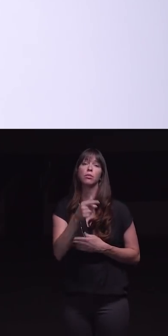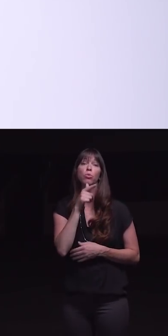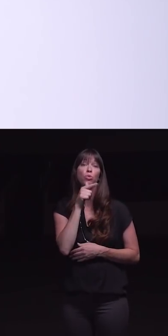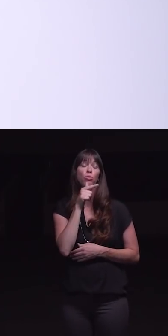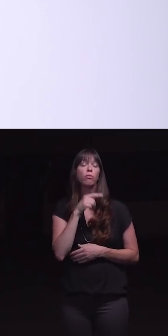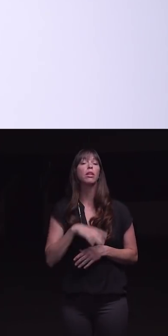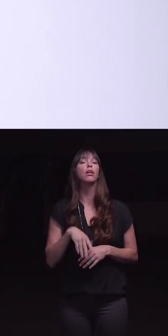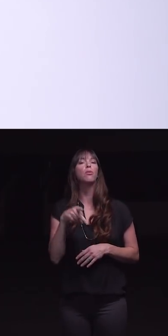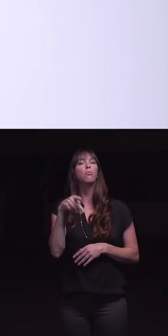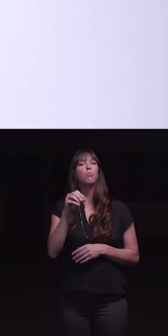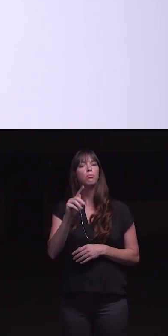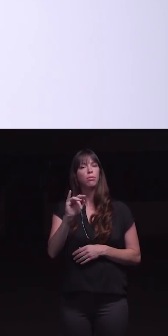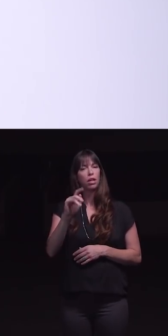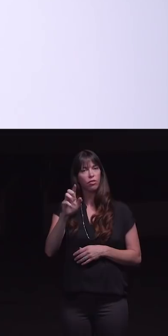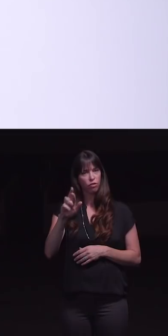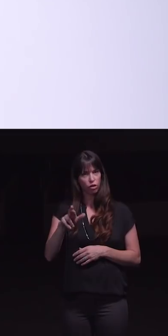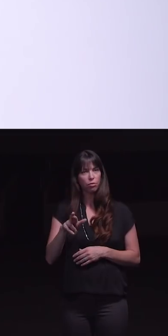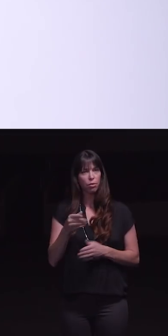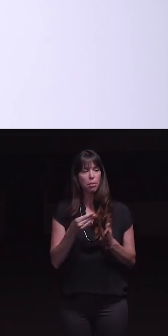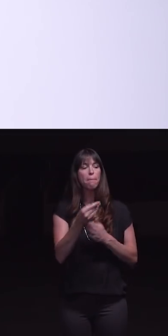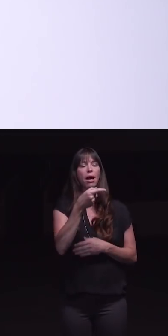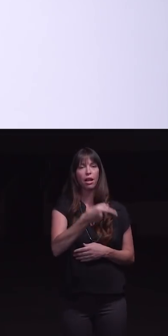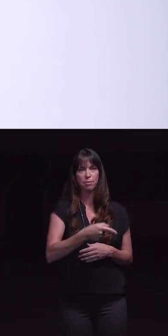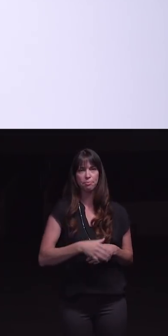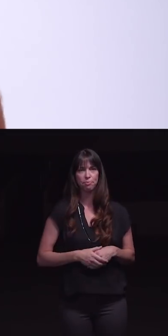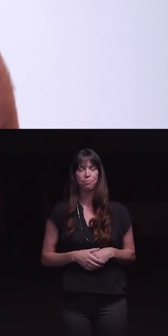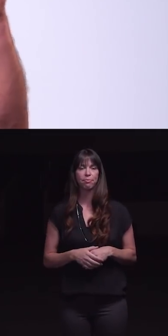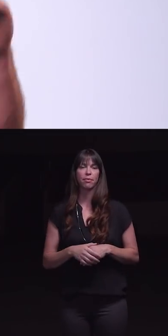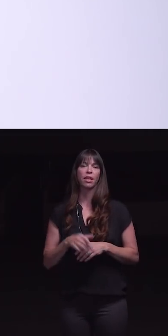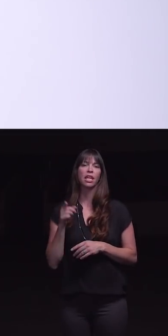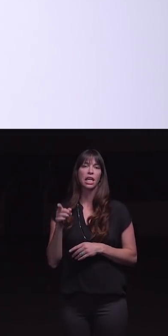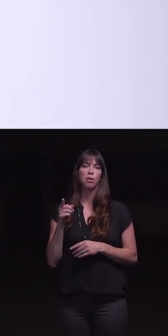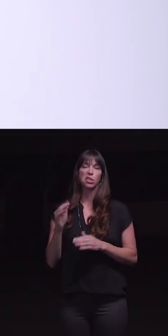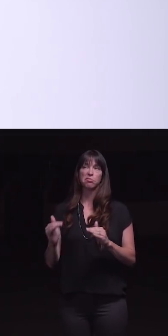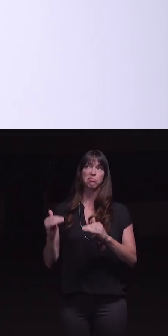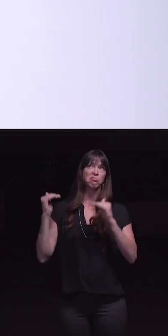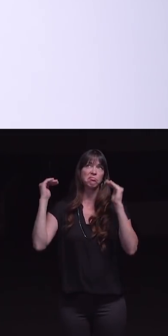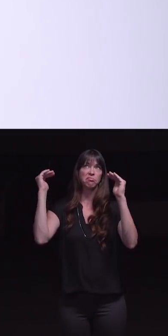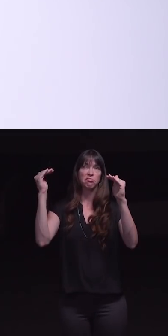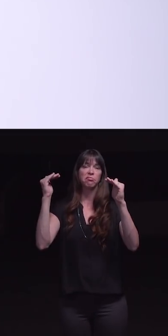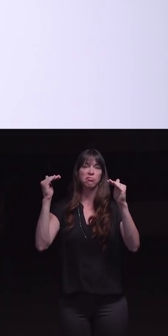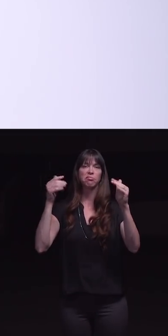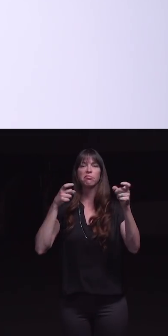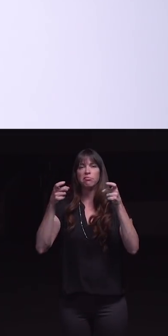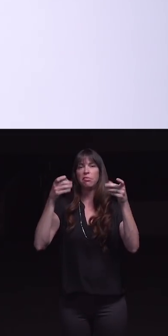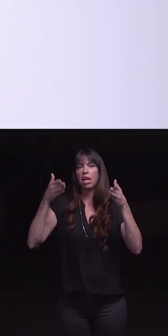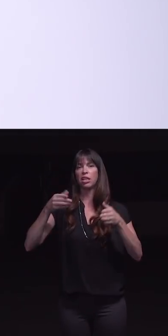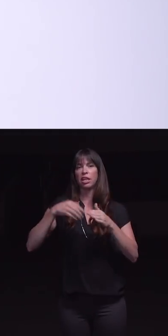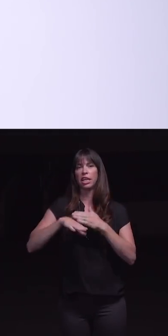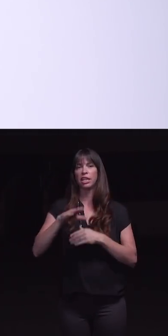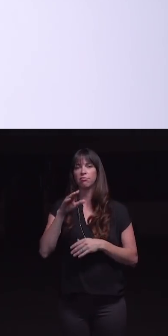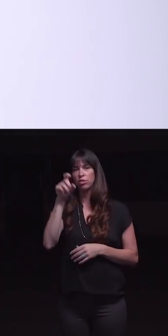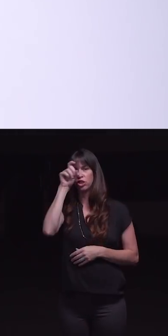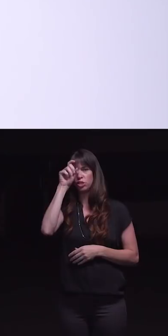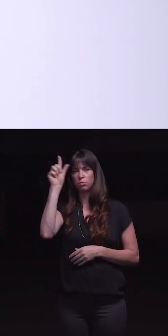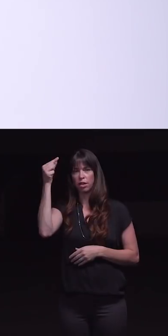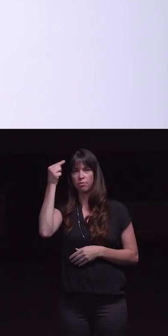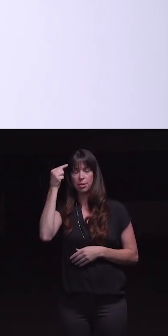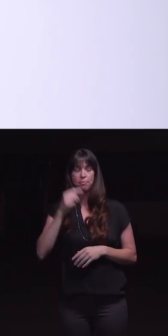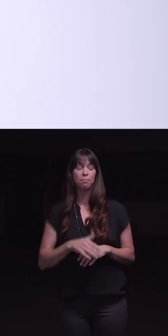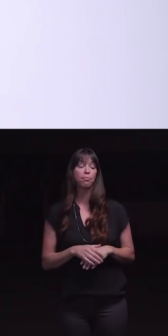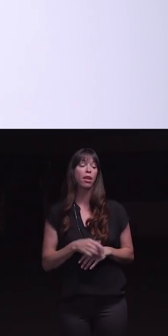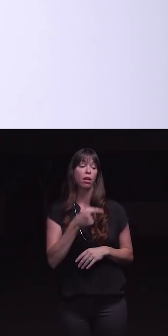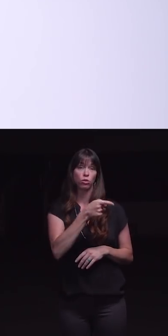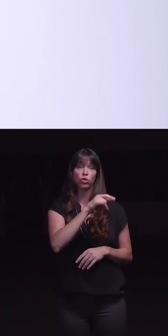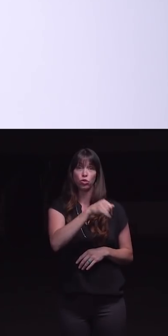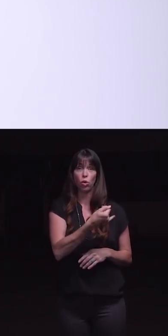named Potiphar. Potiphar was a high-ranking official in the Egyptian government. And before long, this